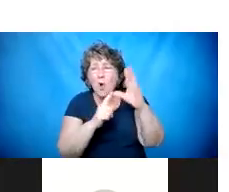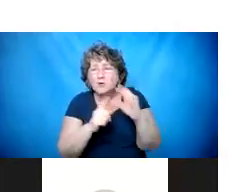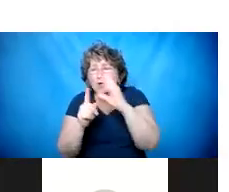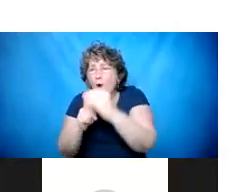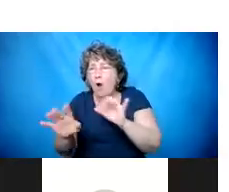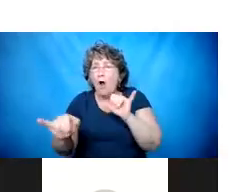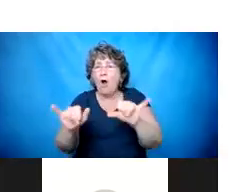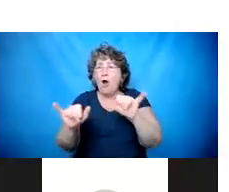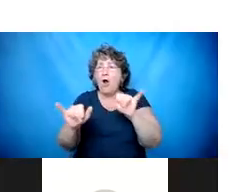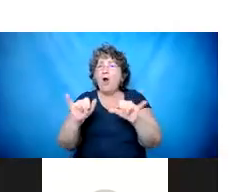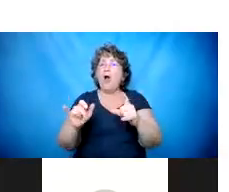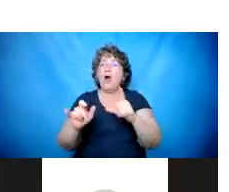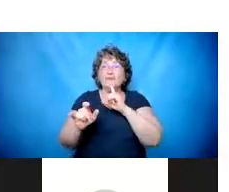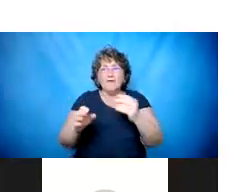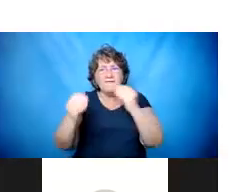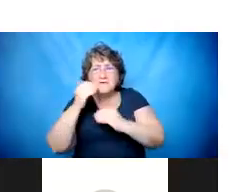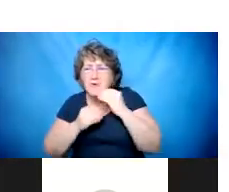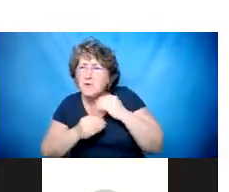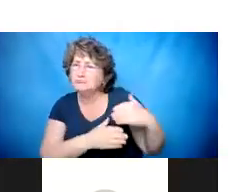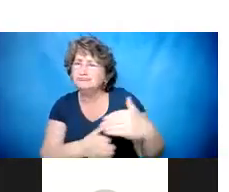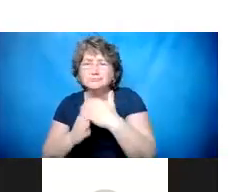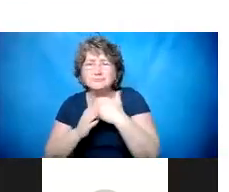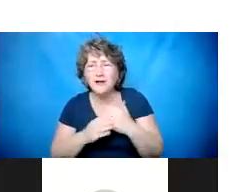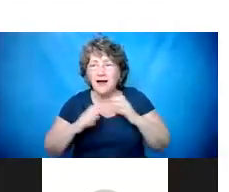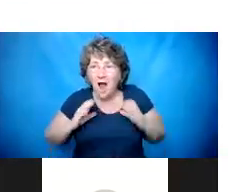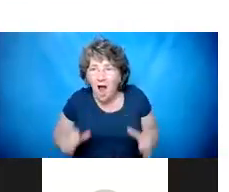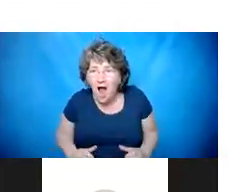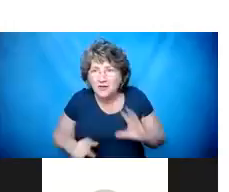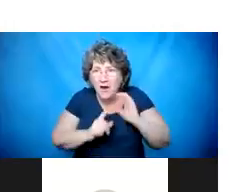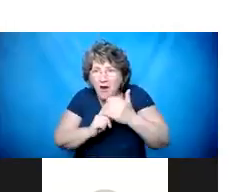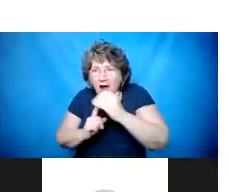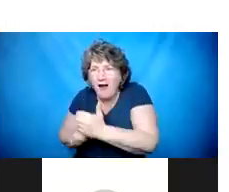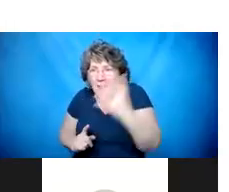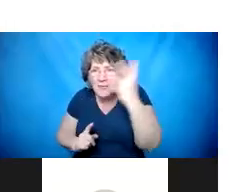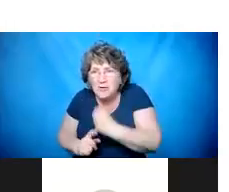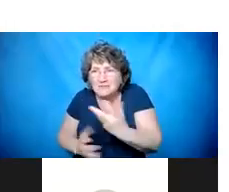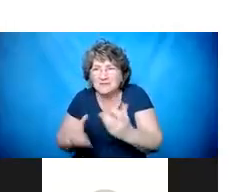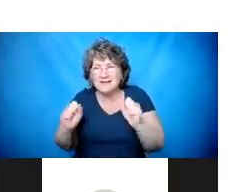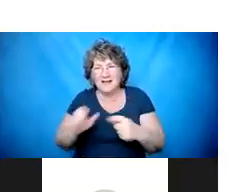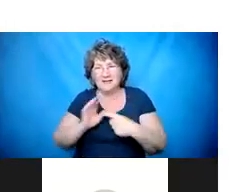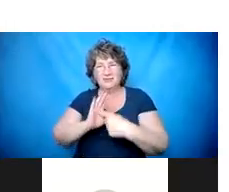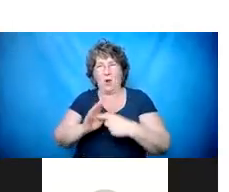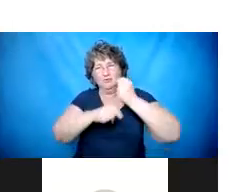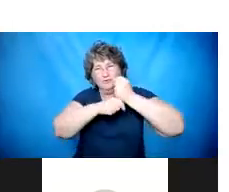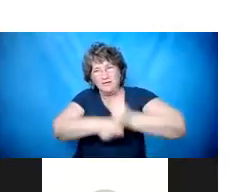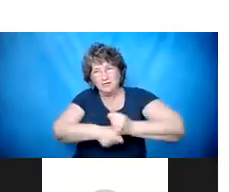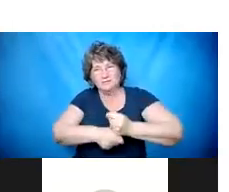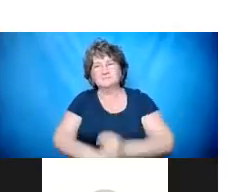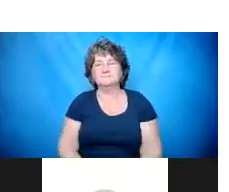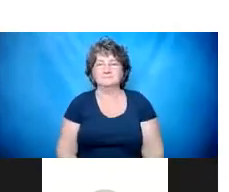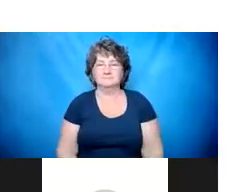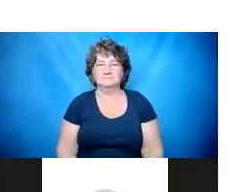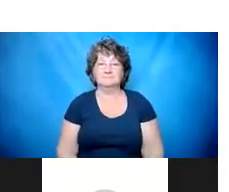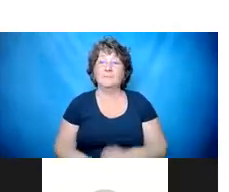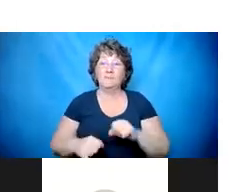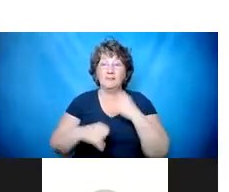it can all be done virtually. Lastly, I'd just like to end with this. The need for cultural programming is